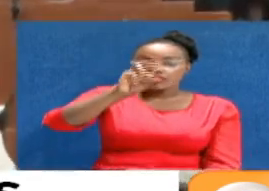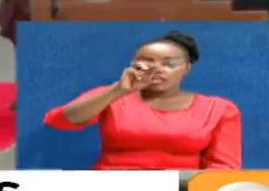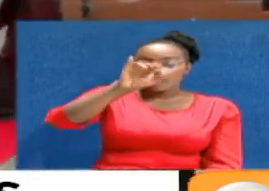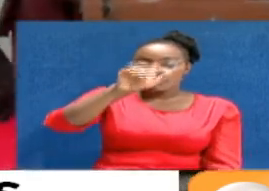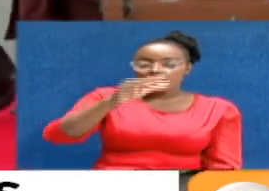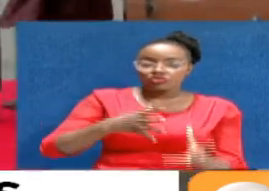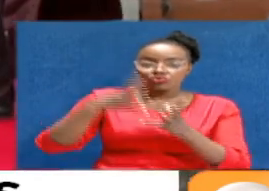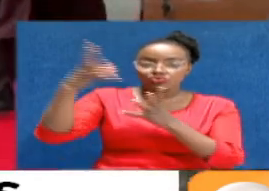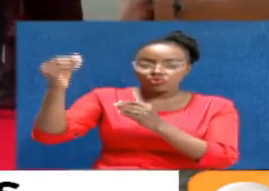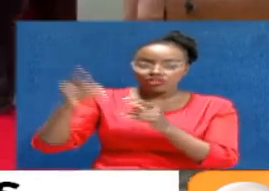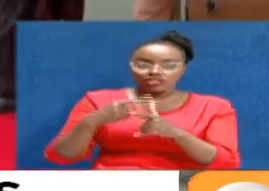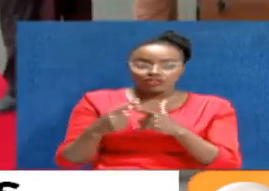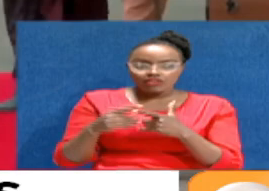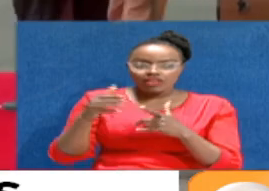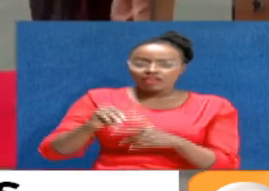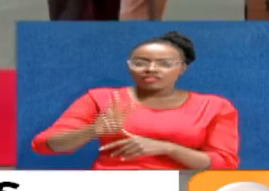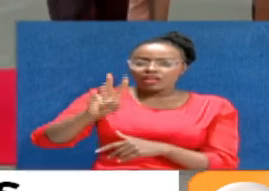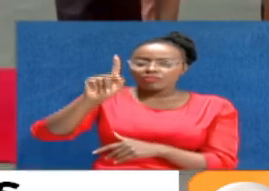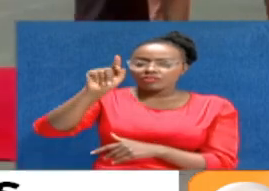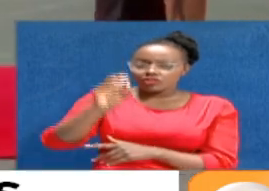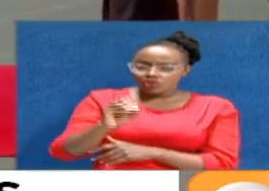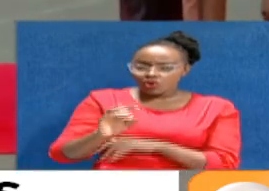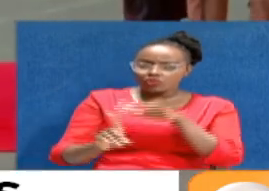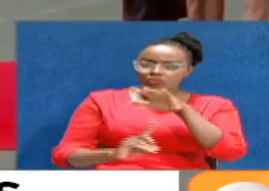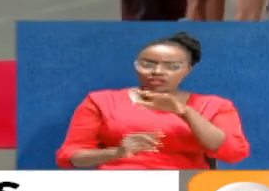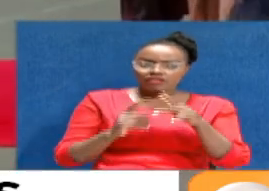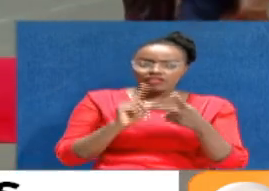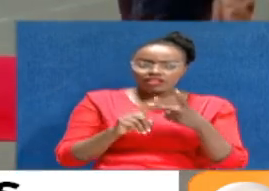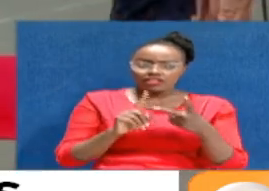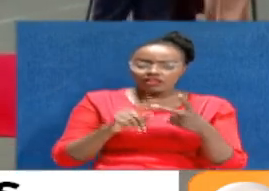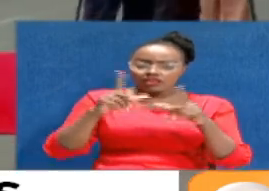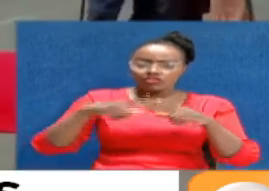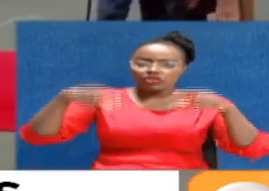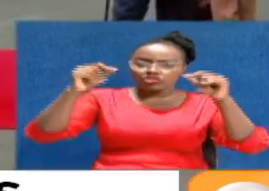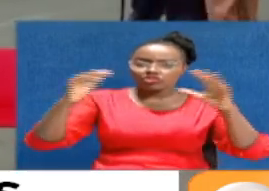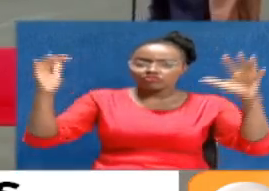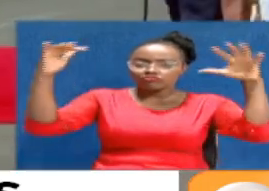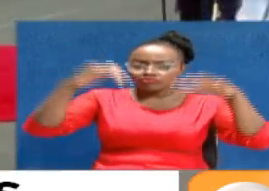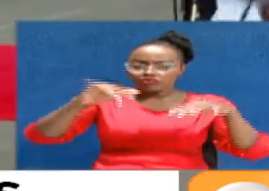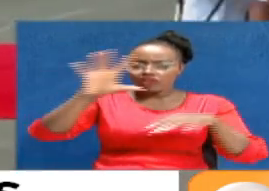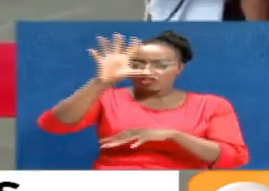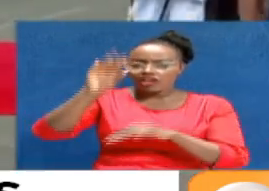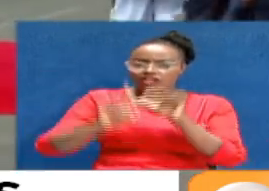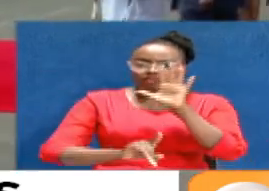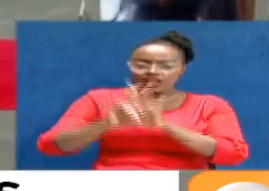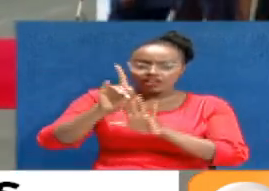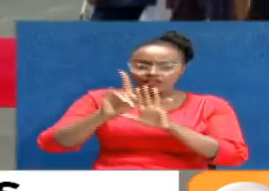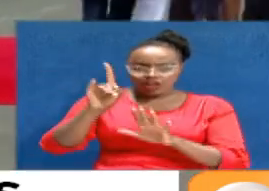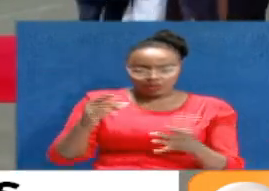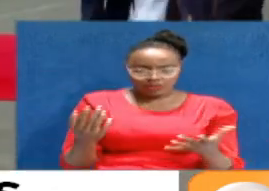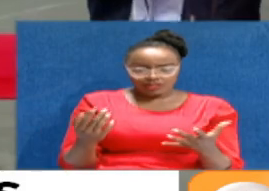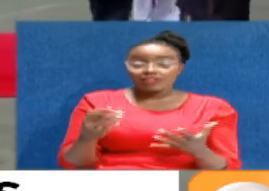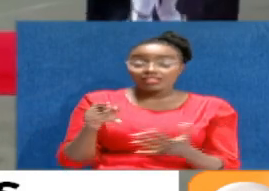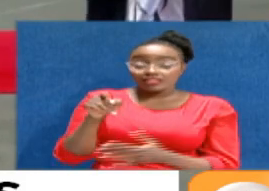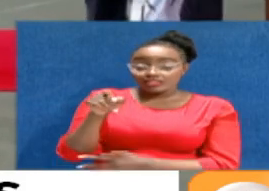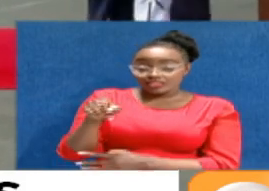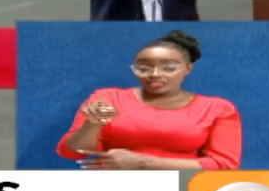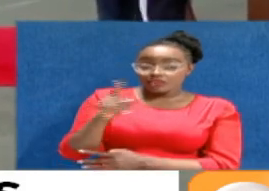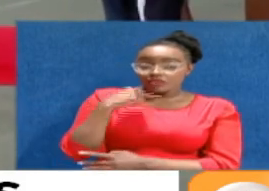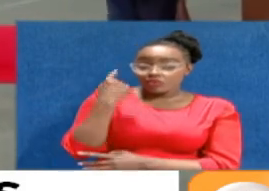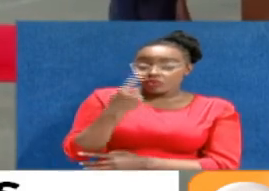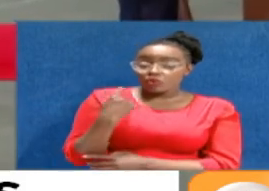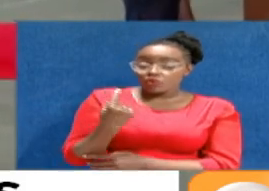out. She was here for the WTO ministerial. She did the Tokyo International Conference on African Development. She is the